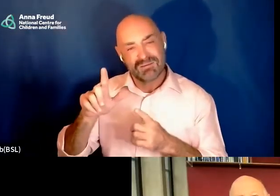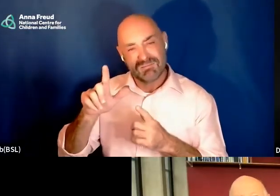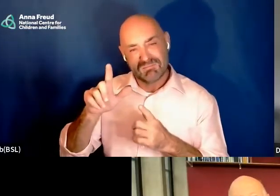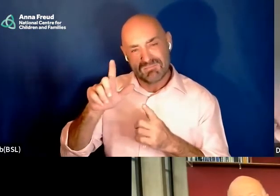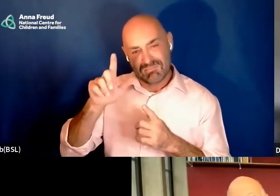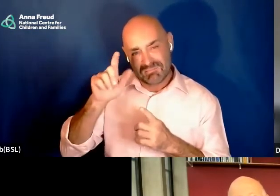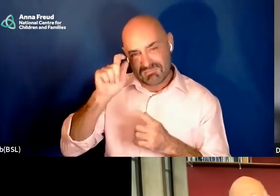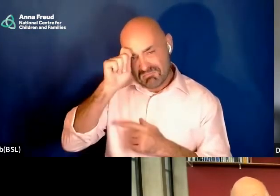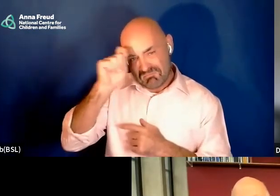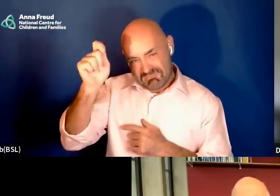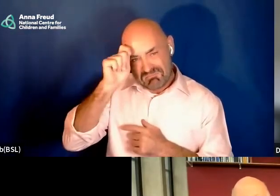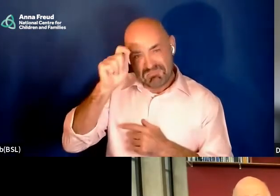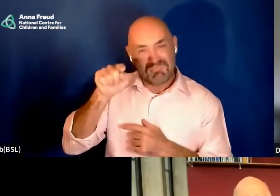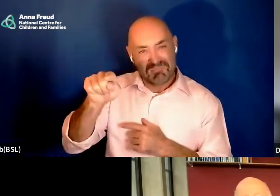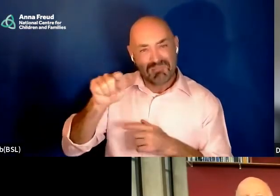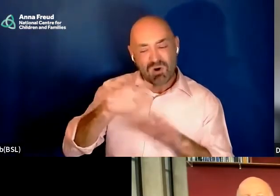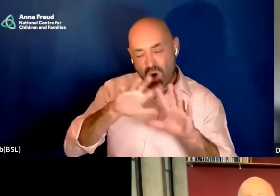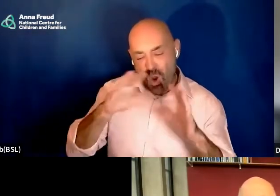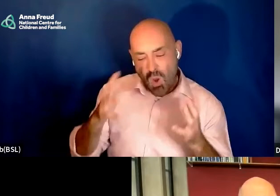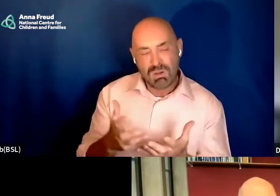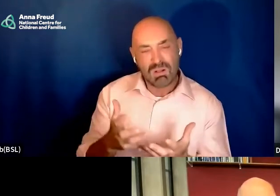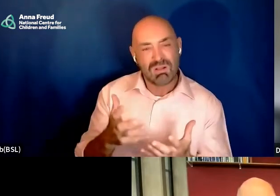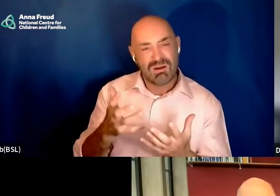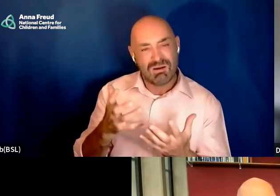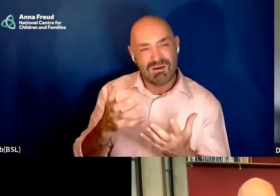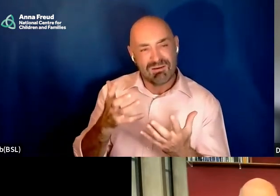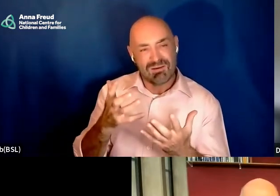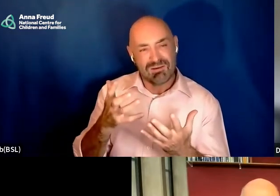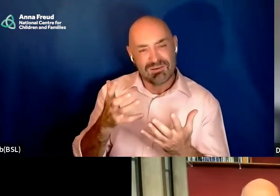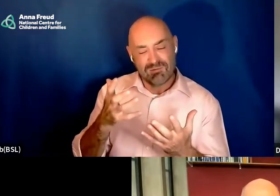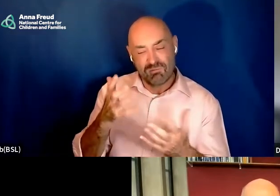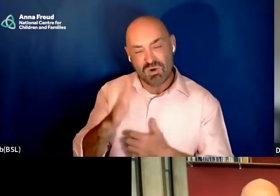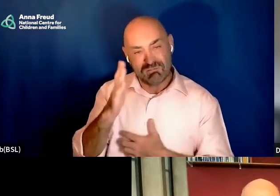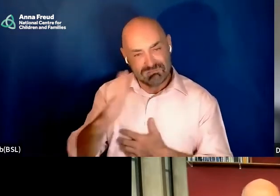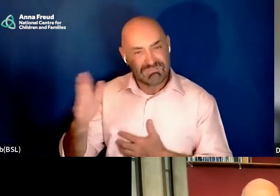Health Innovations, IGHI, Imperial College London.